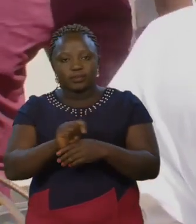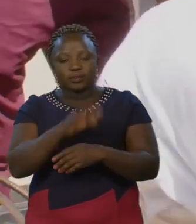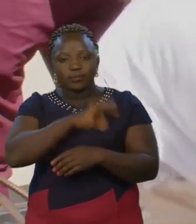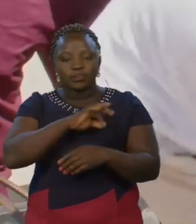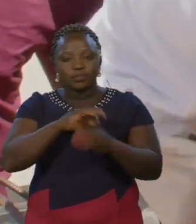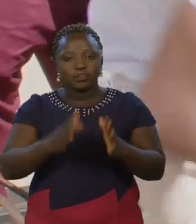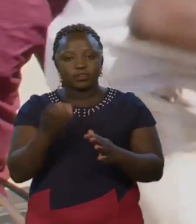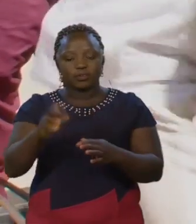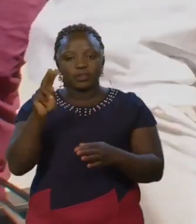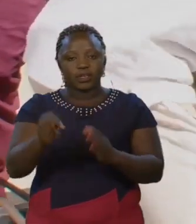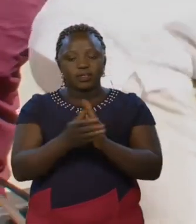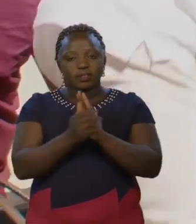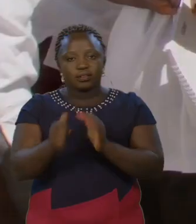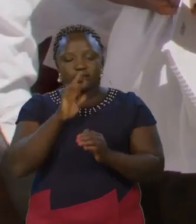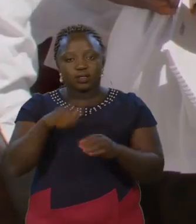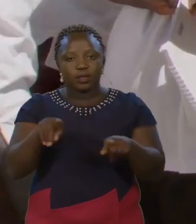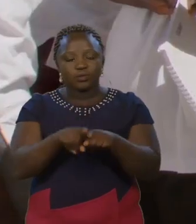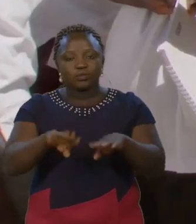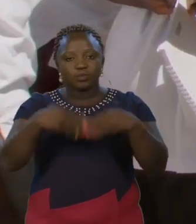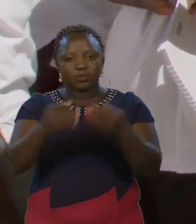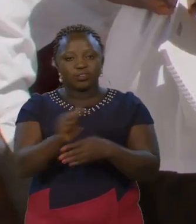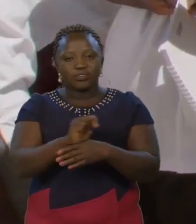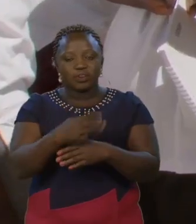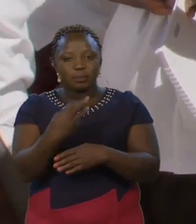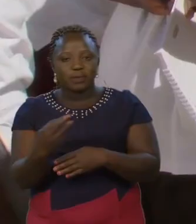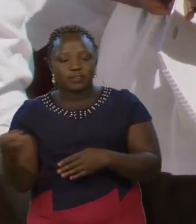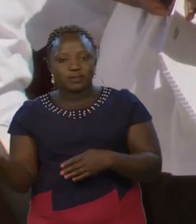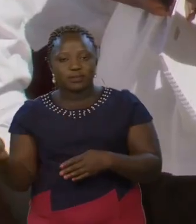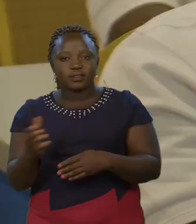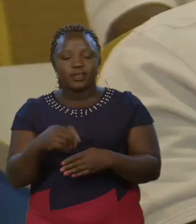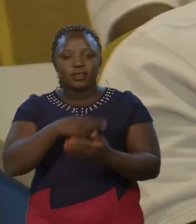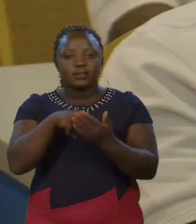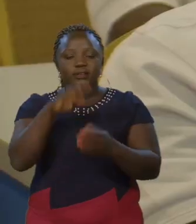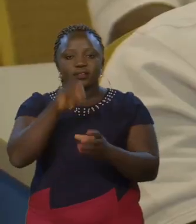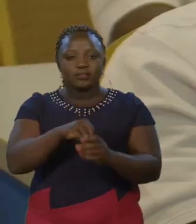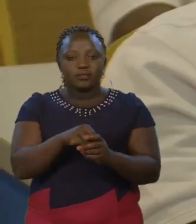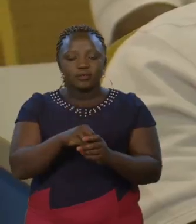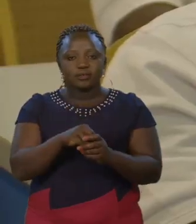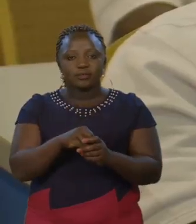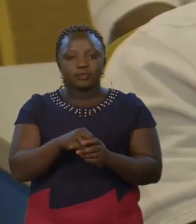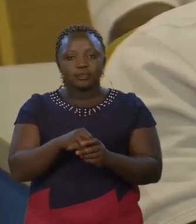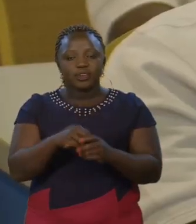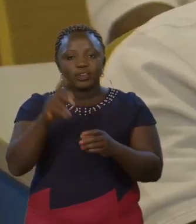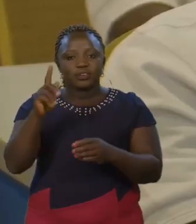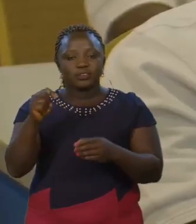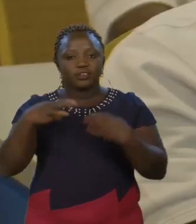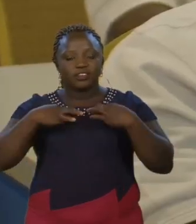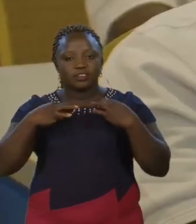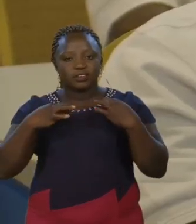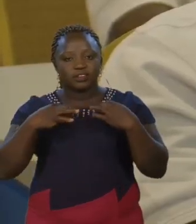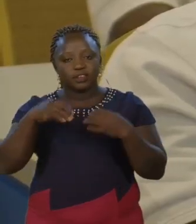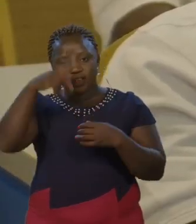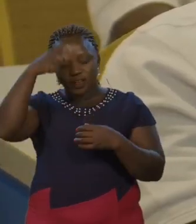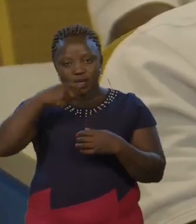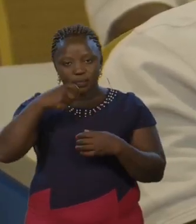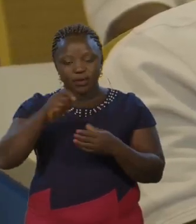training, beneficiaries of the N-Skills are also given training materials. These comprises of branded t-shirts